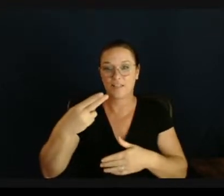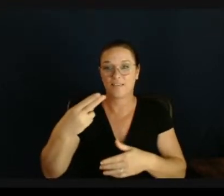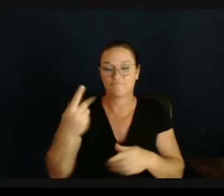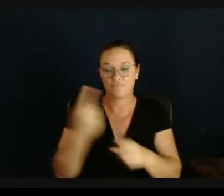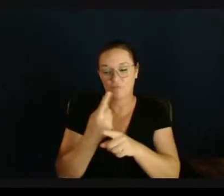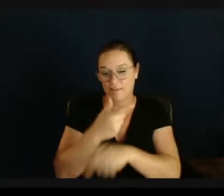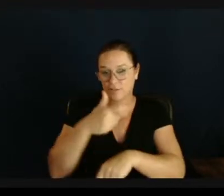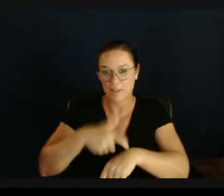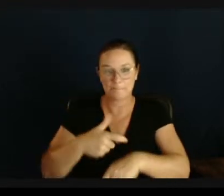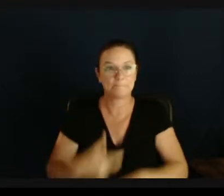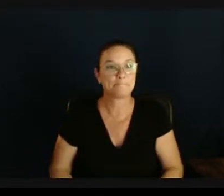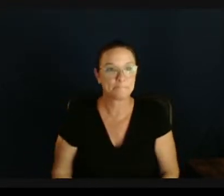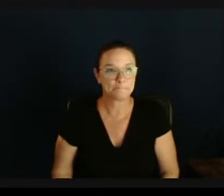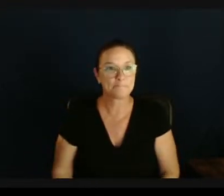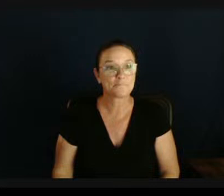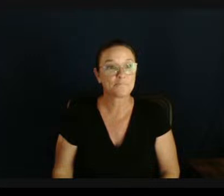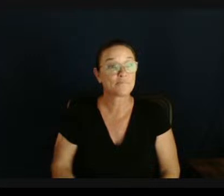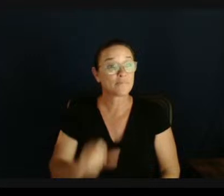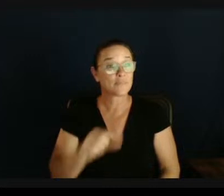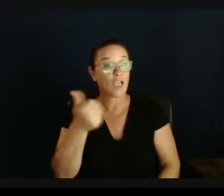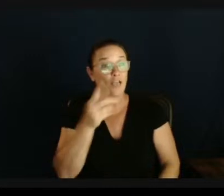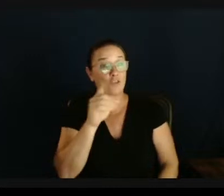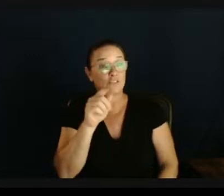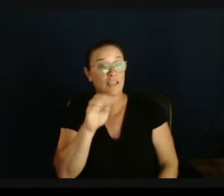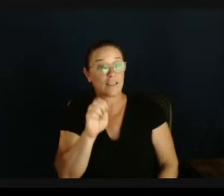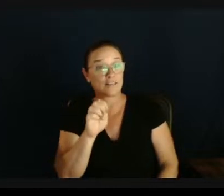time. Anything else, Dane?